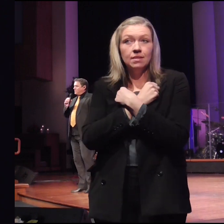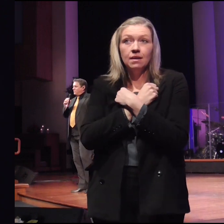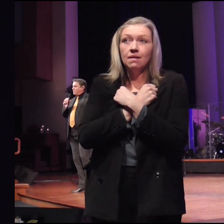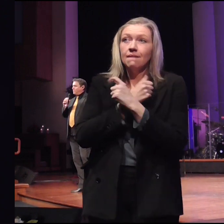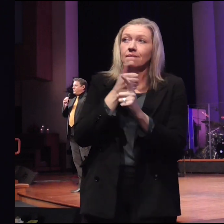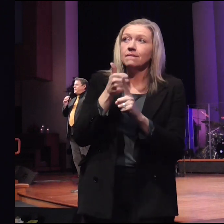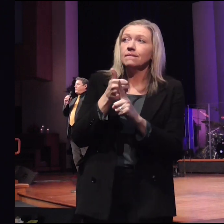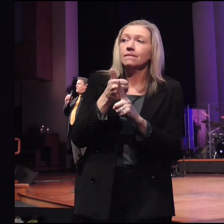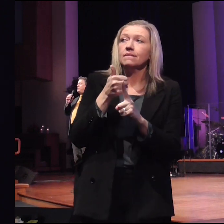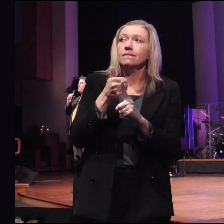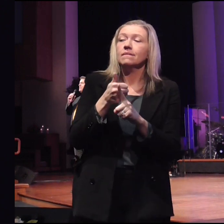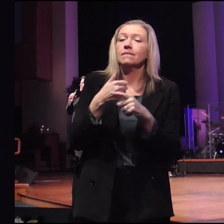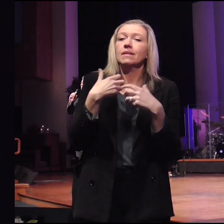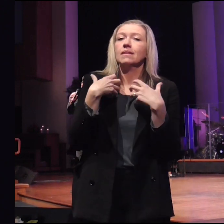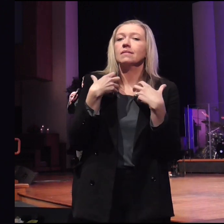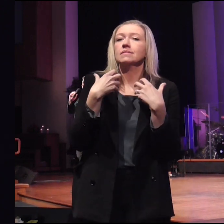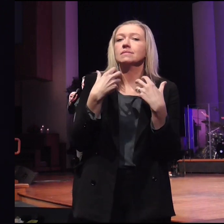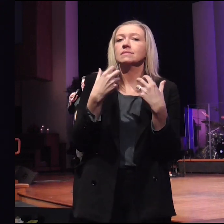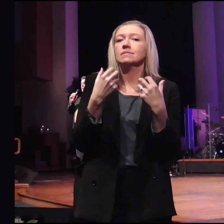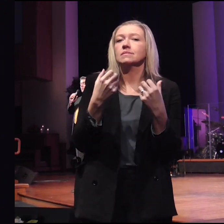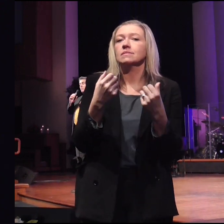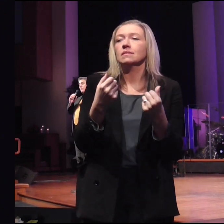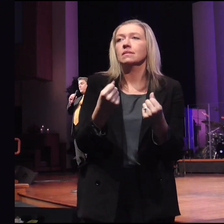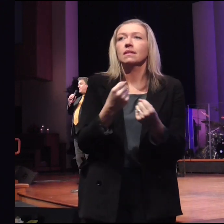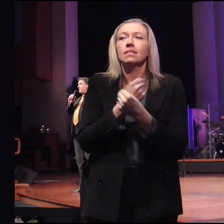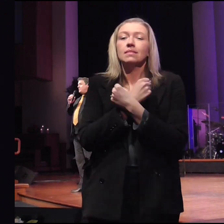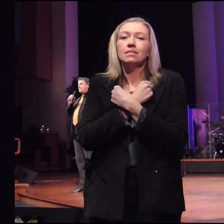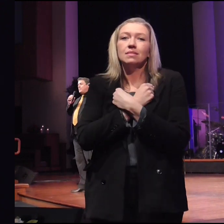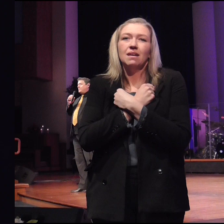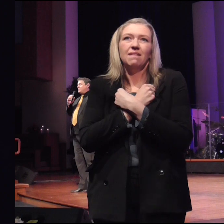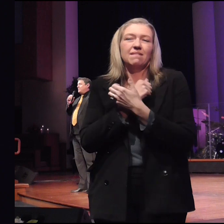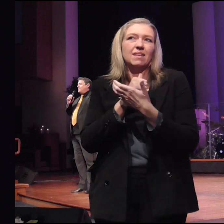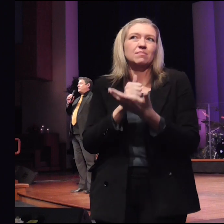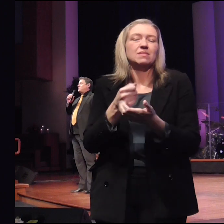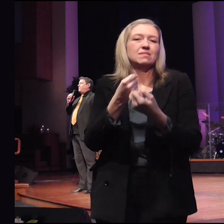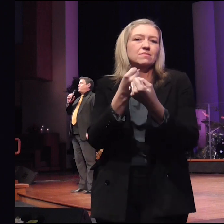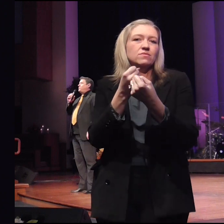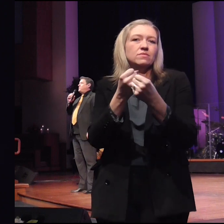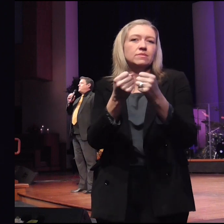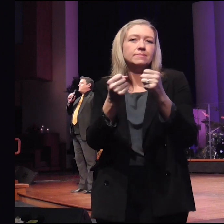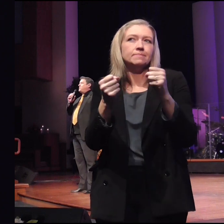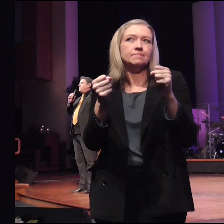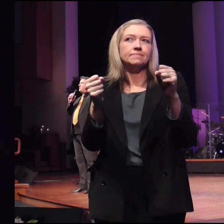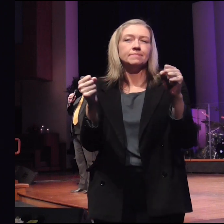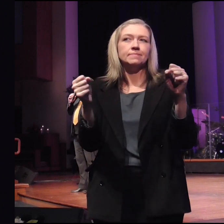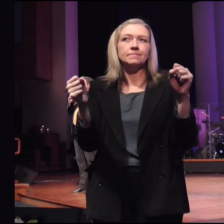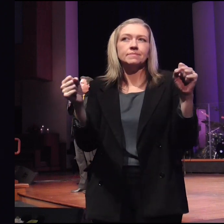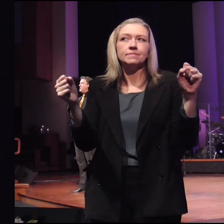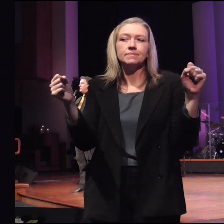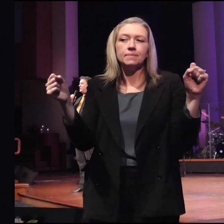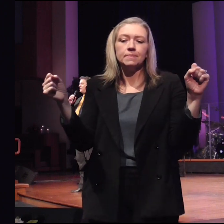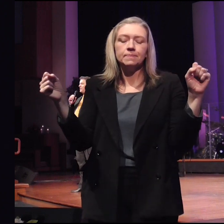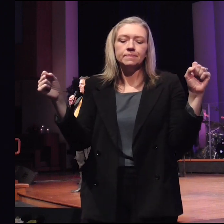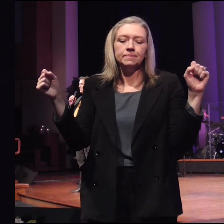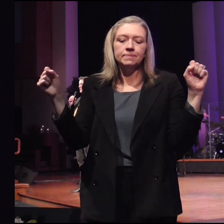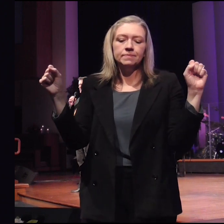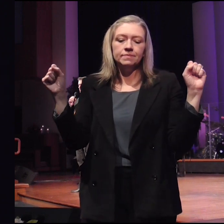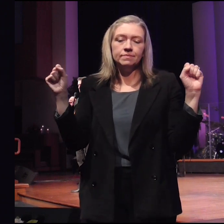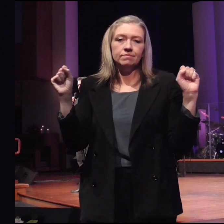A love that heals, love that sets us free.